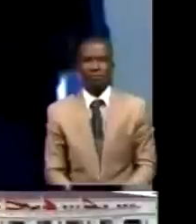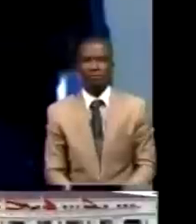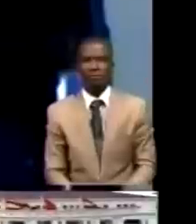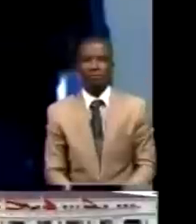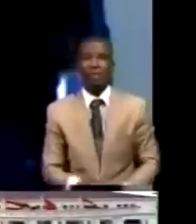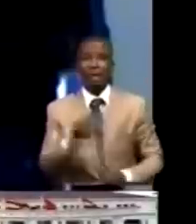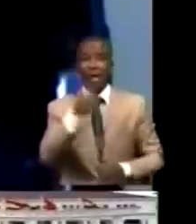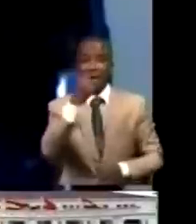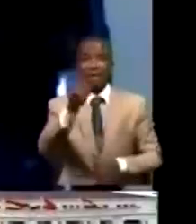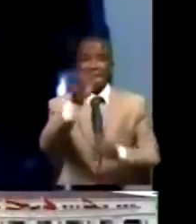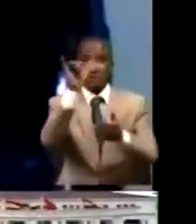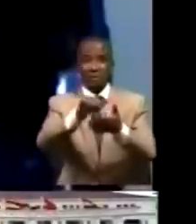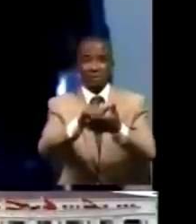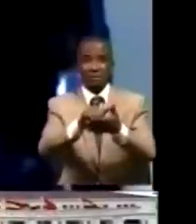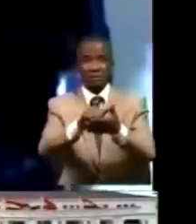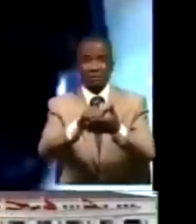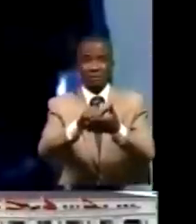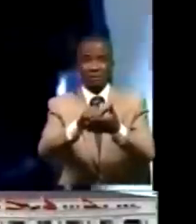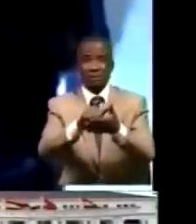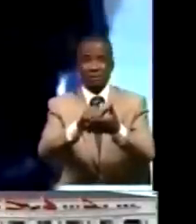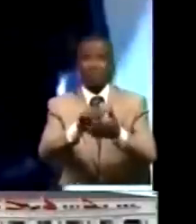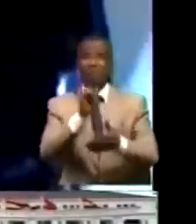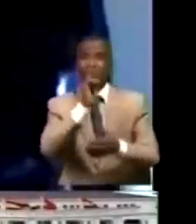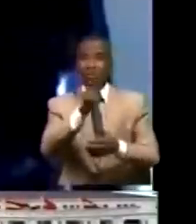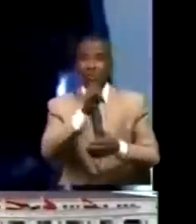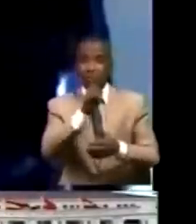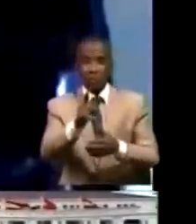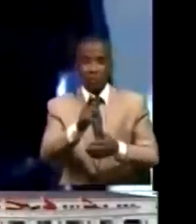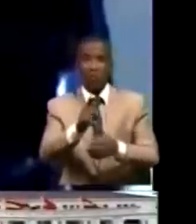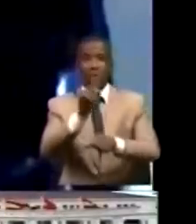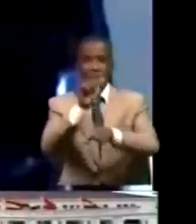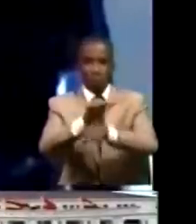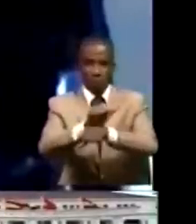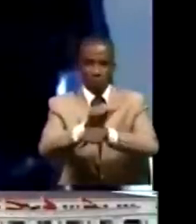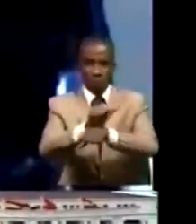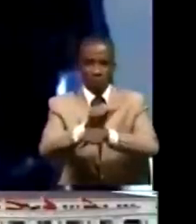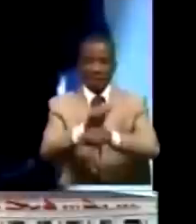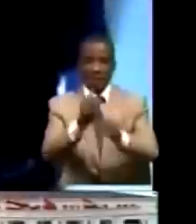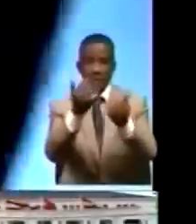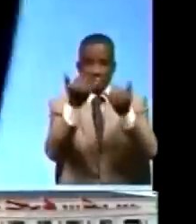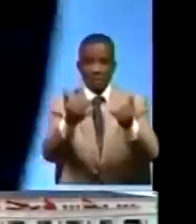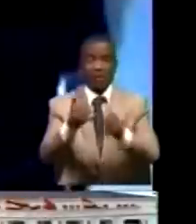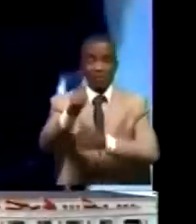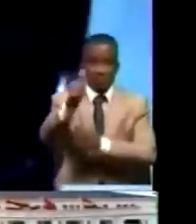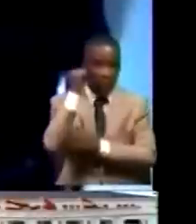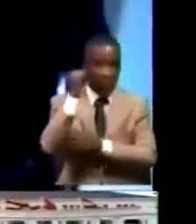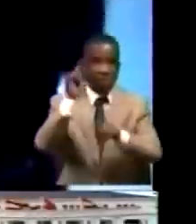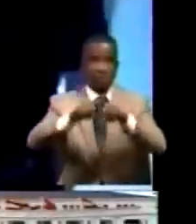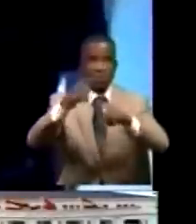I'm saying that yes, there is a provision for reasons if you refuse to